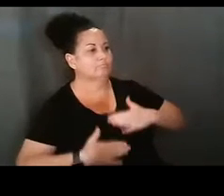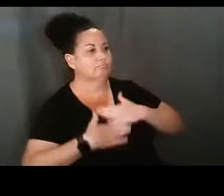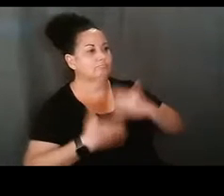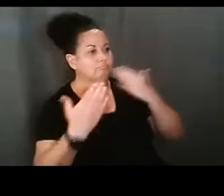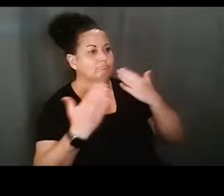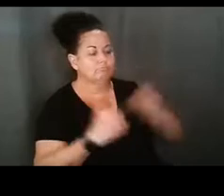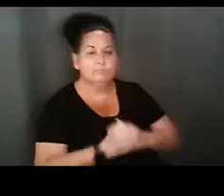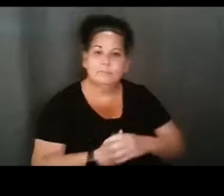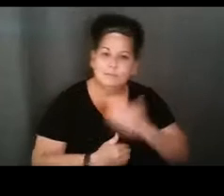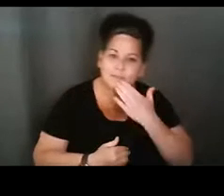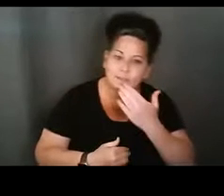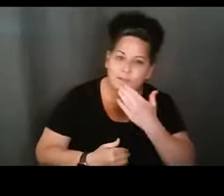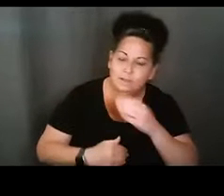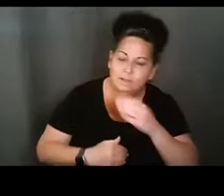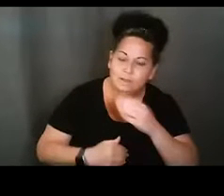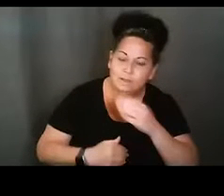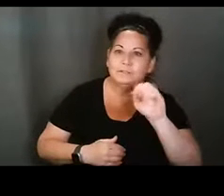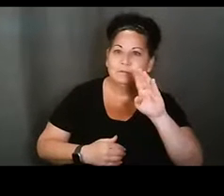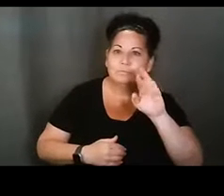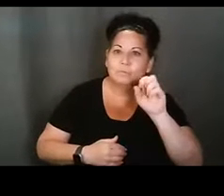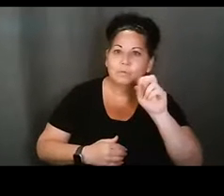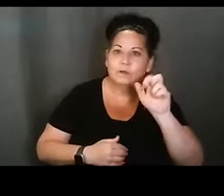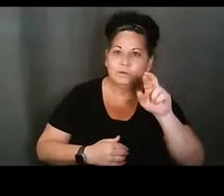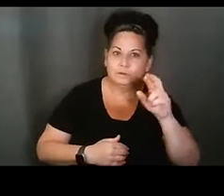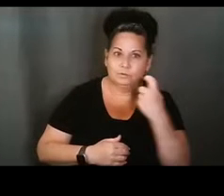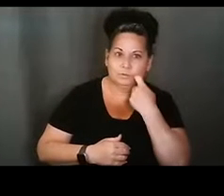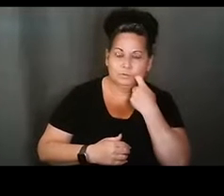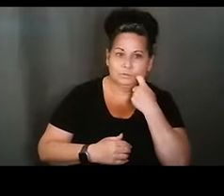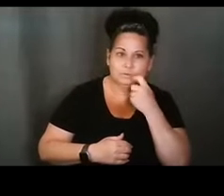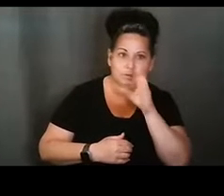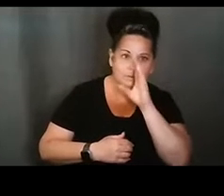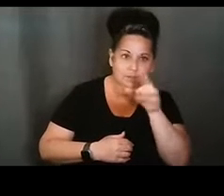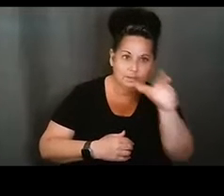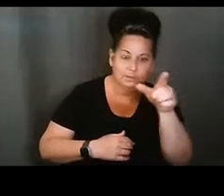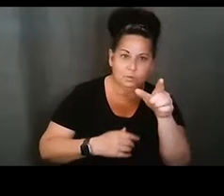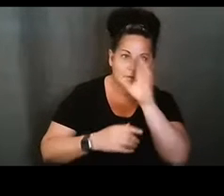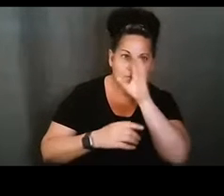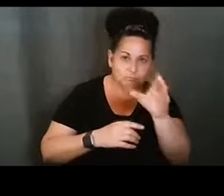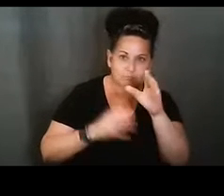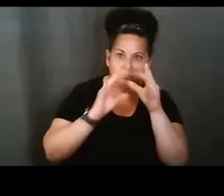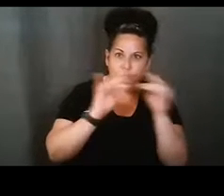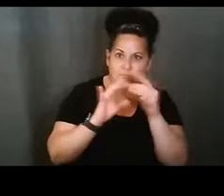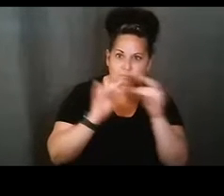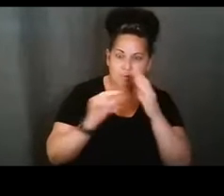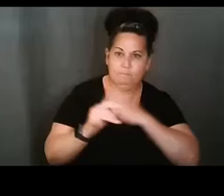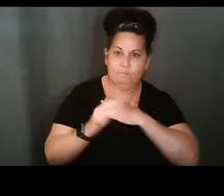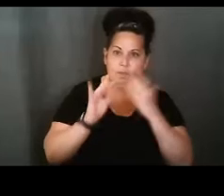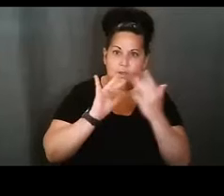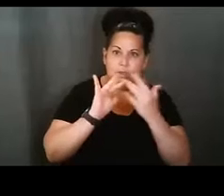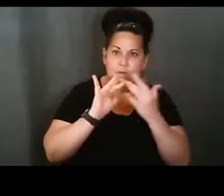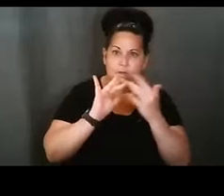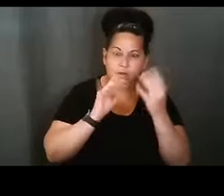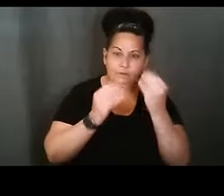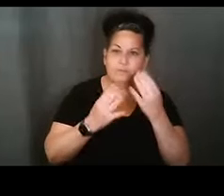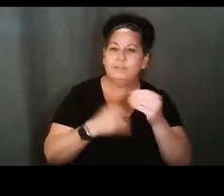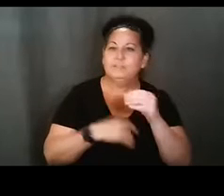Again, thank you, Ms. Bronner. And I just sent you a direct message that has my contact information and Mrs. Frank's contact information